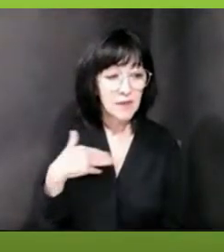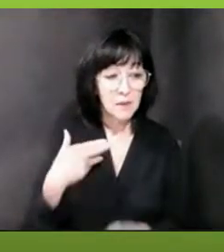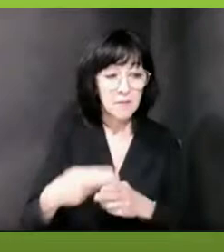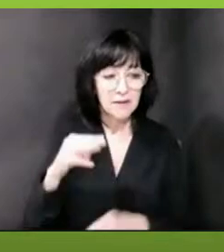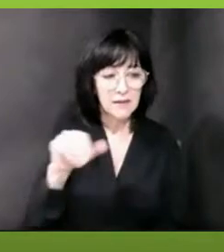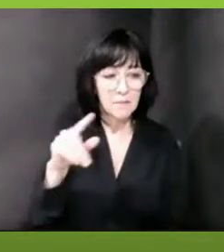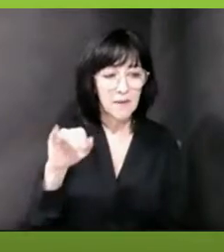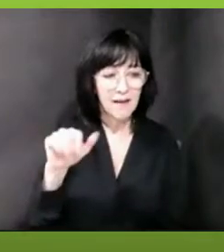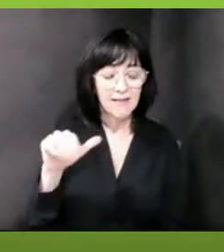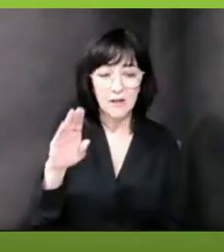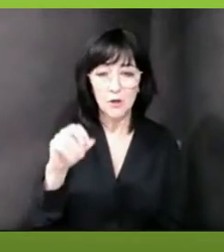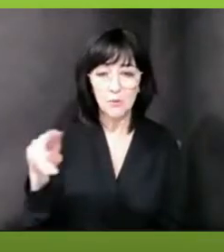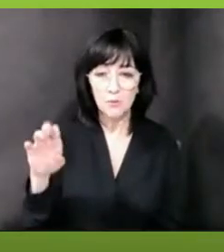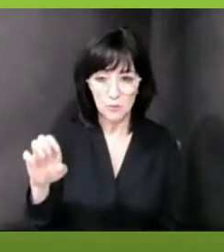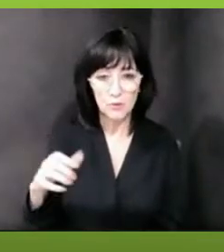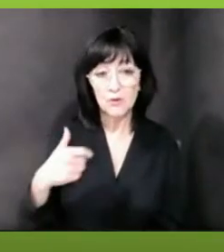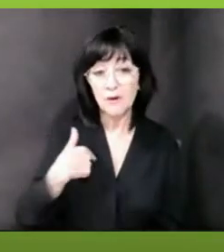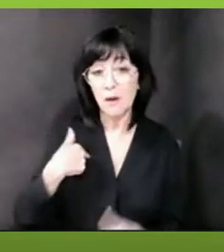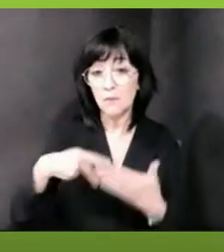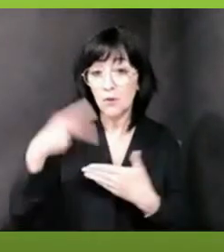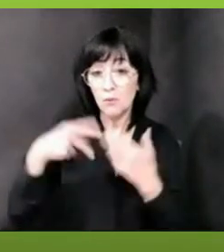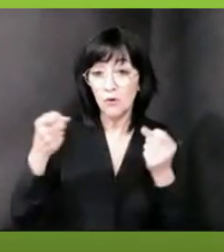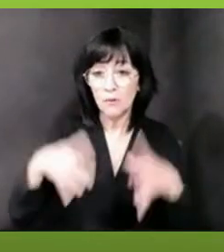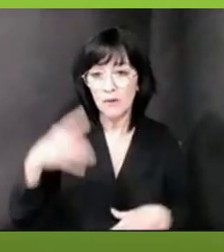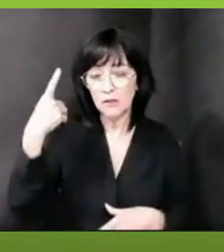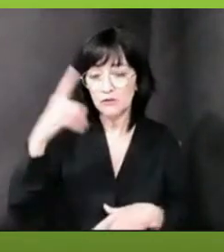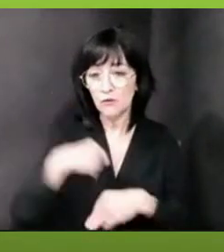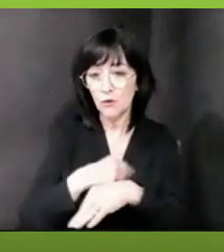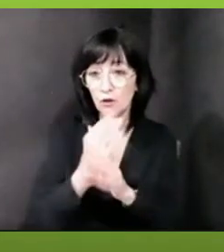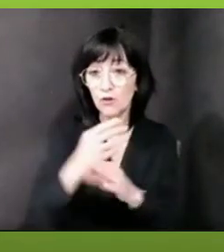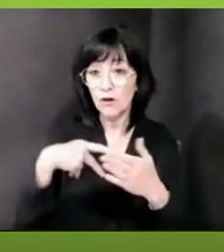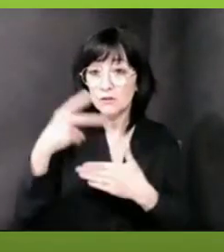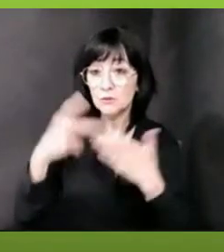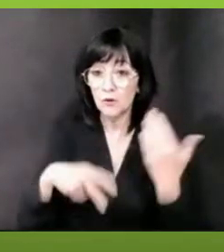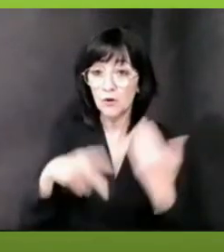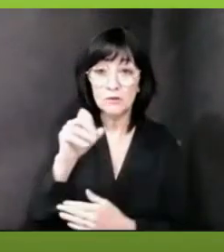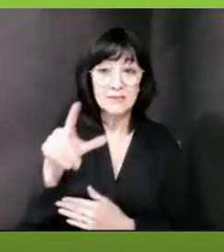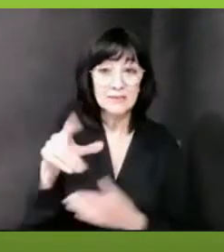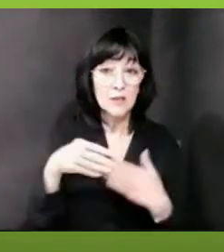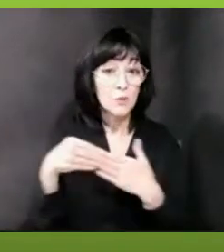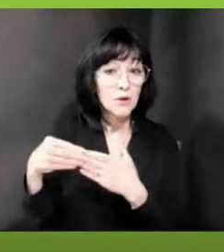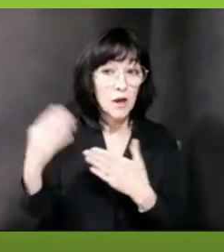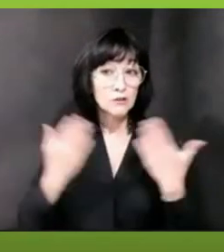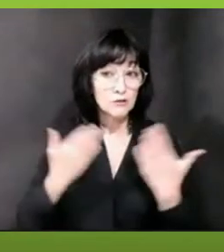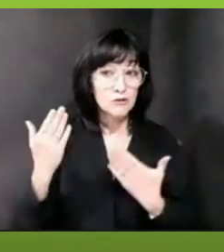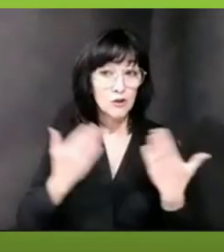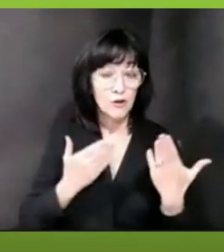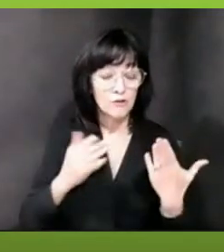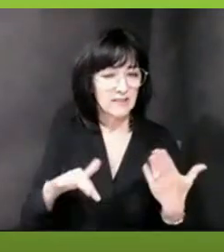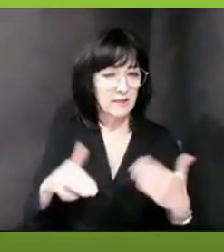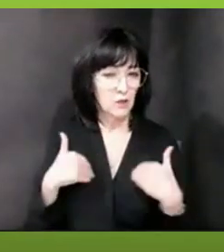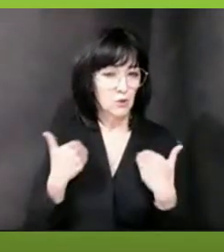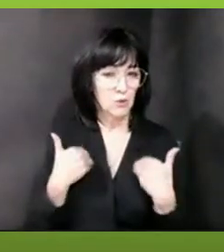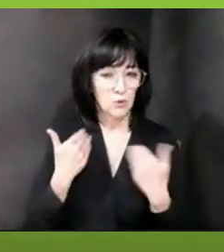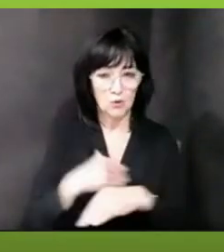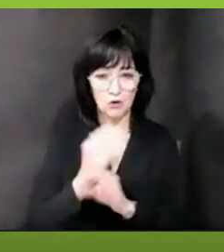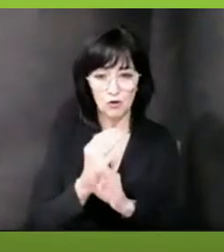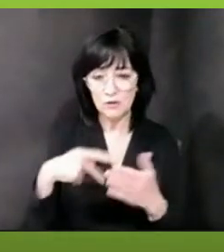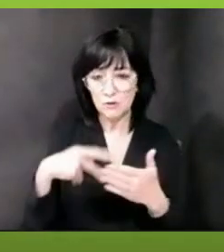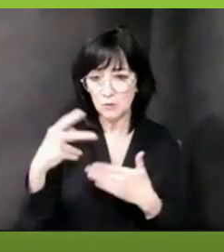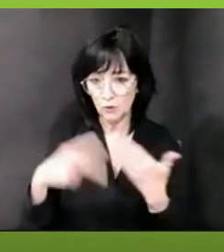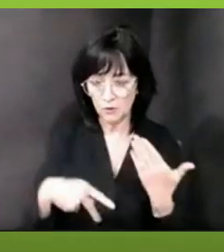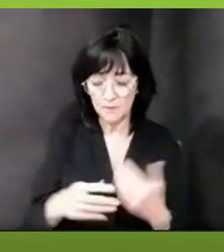Malia Boone. I'm the program manager for the crisis program at Delaware Guidance Services, the Youth Crisis Program.